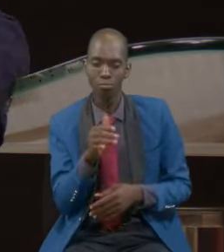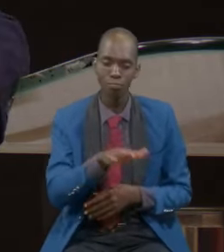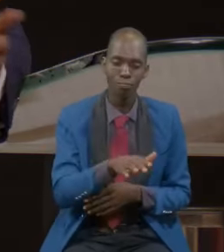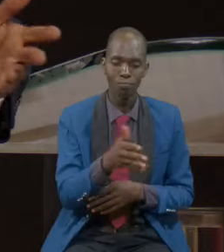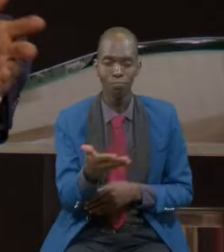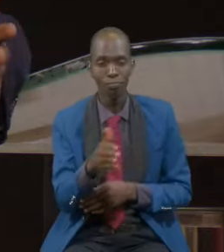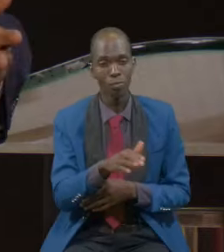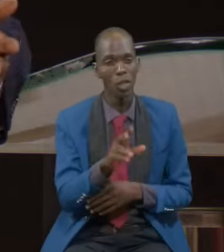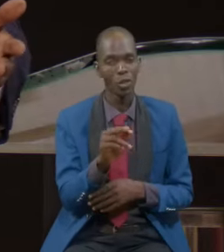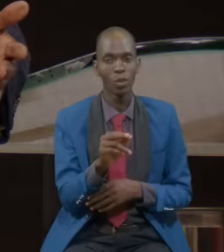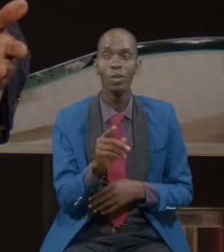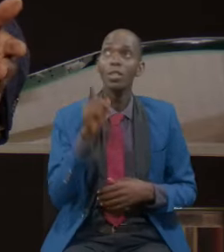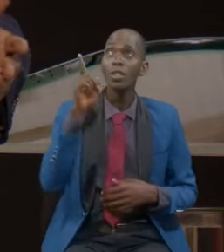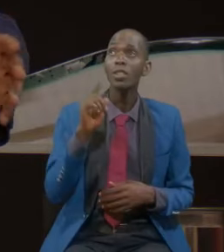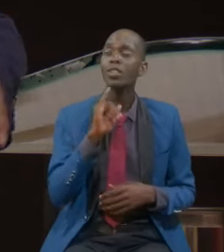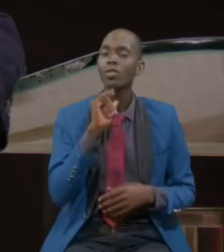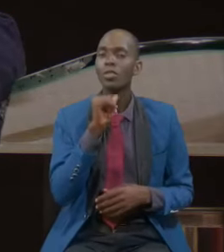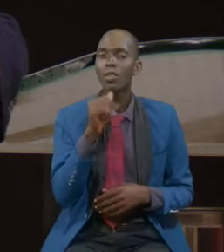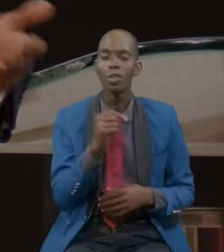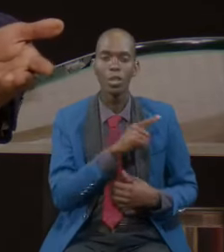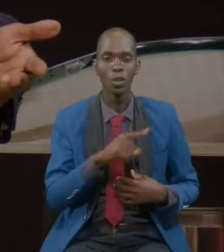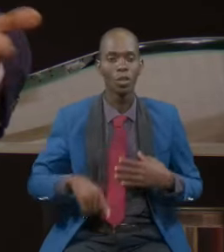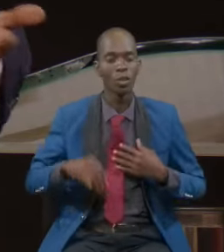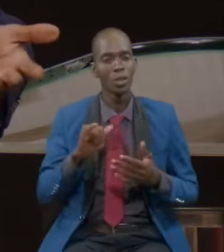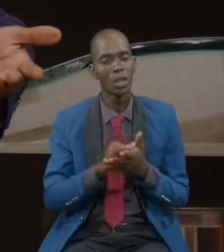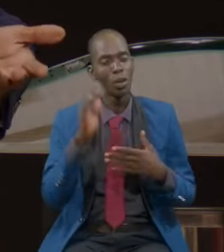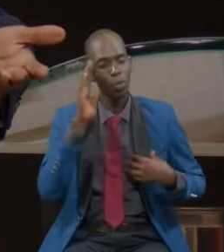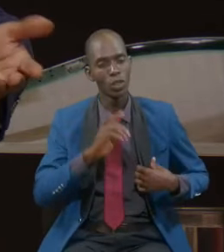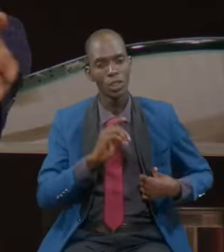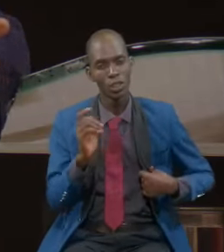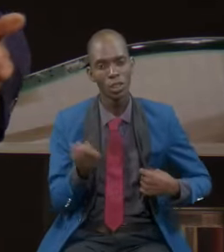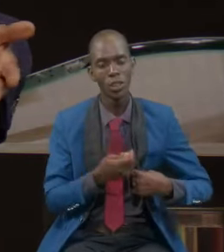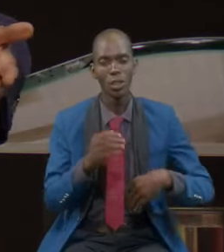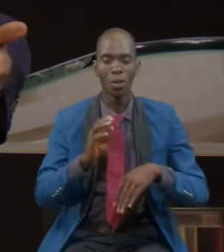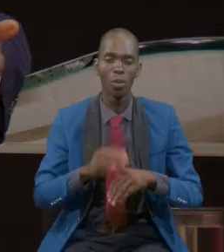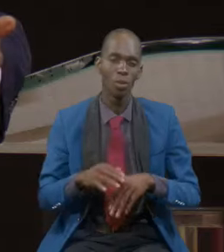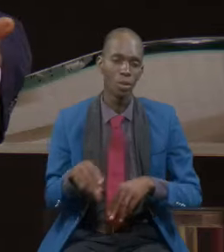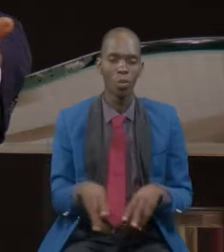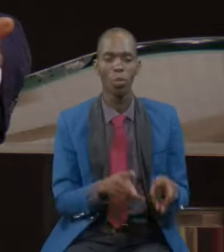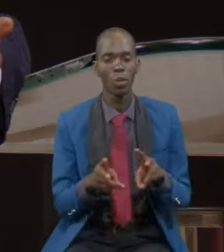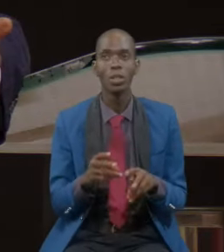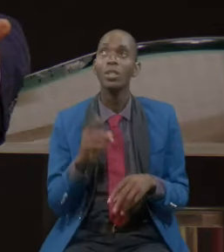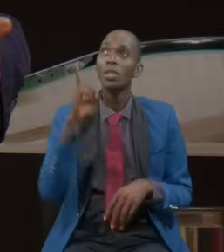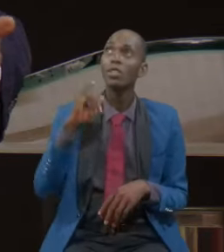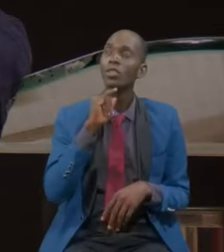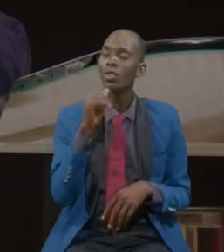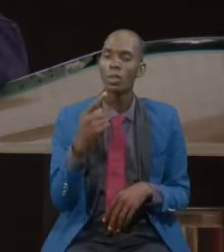that will change with the wind. And the Lord that will be looking at the faces of people and